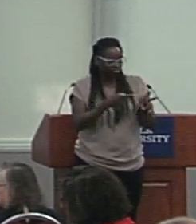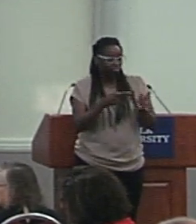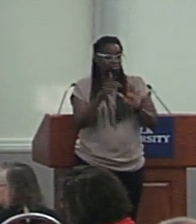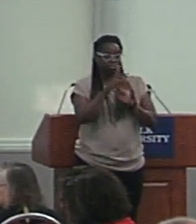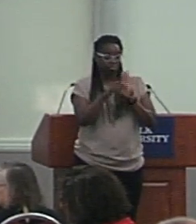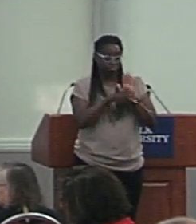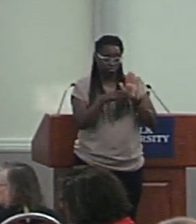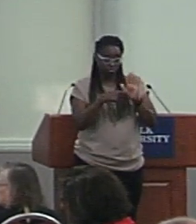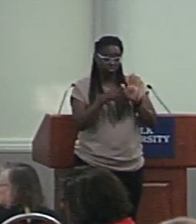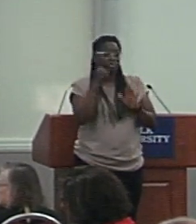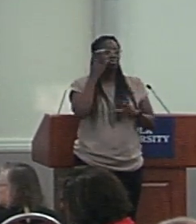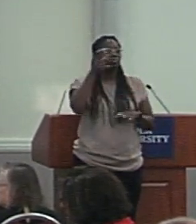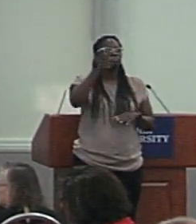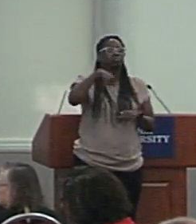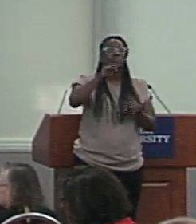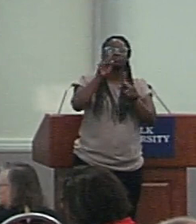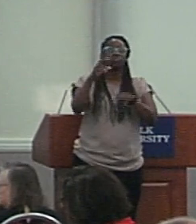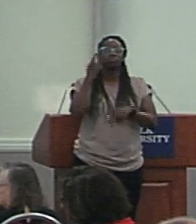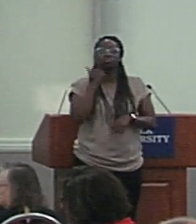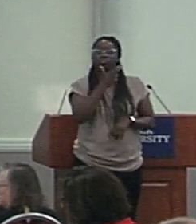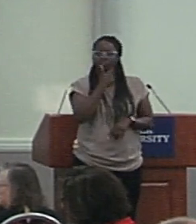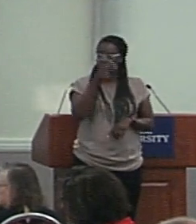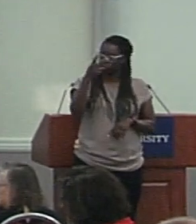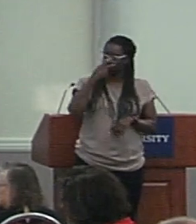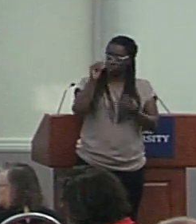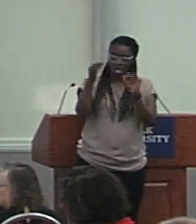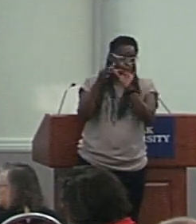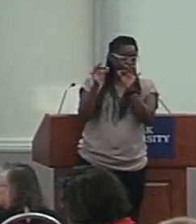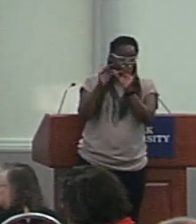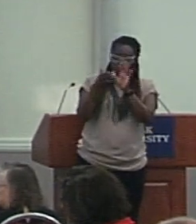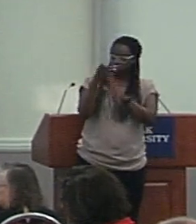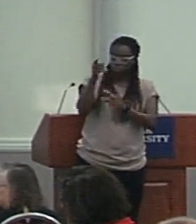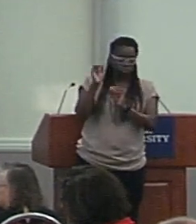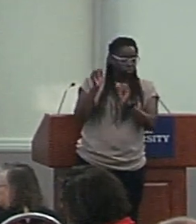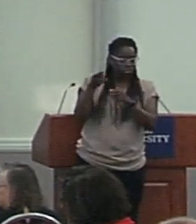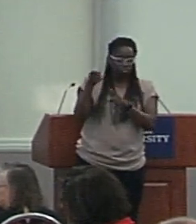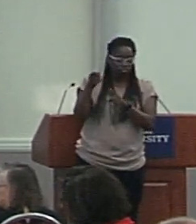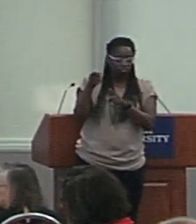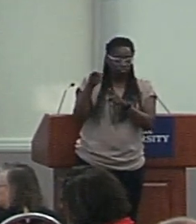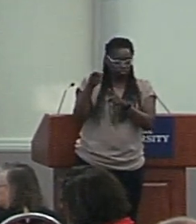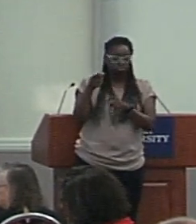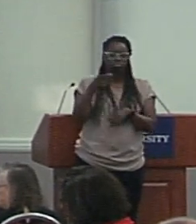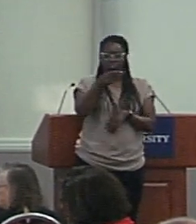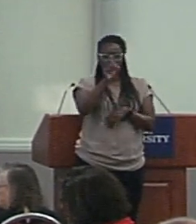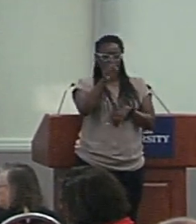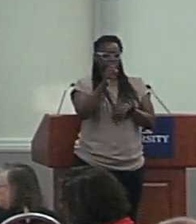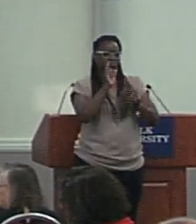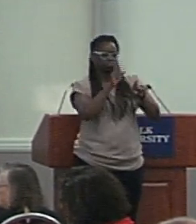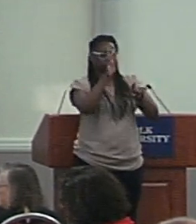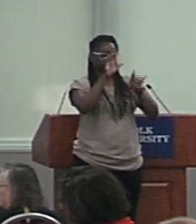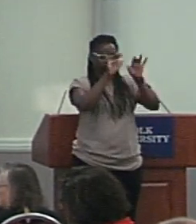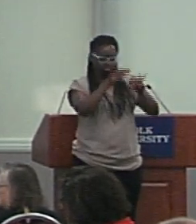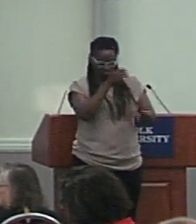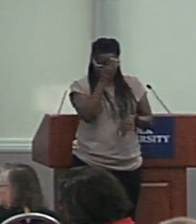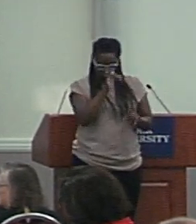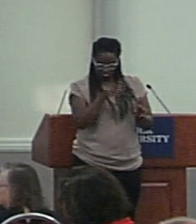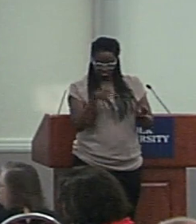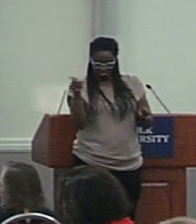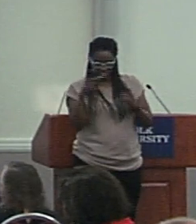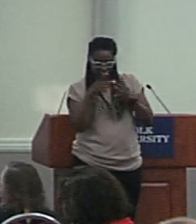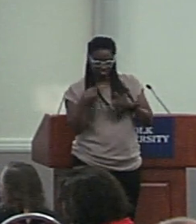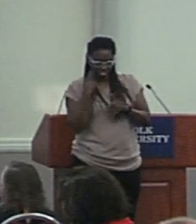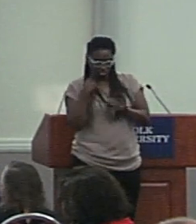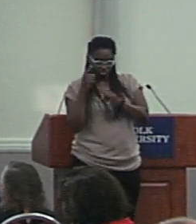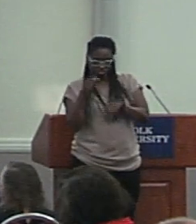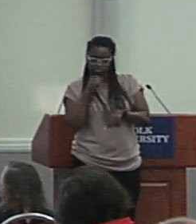captions turned on, we have directions on our website. You can let us know and we can educate them about the new requirements. So